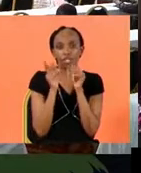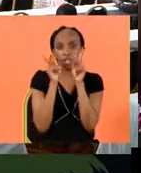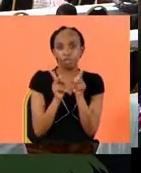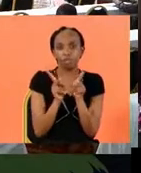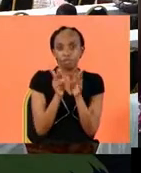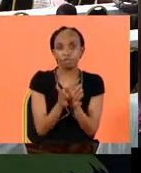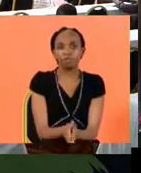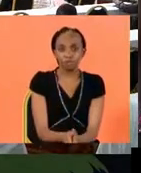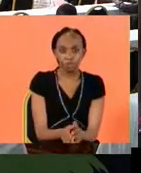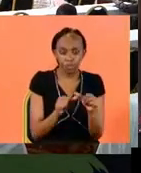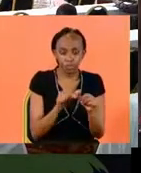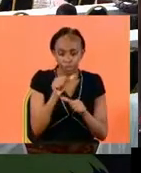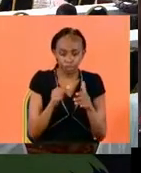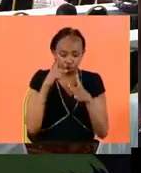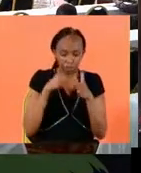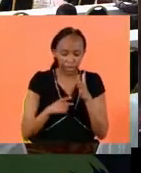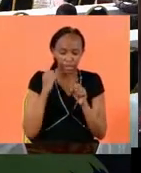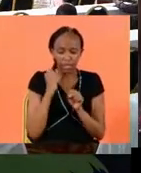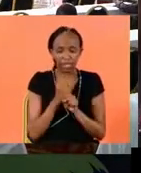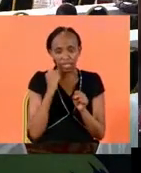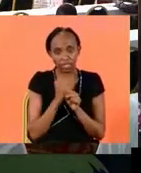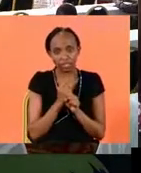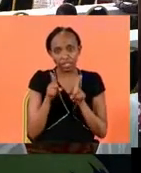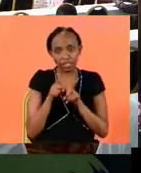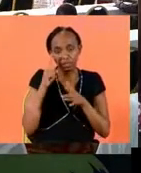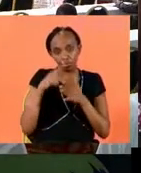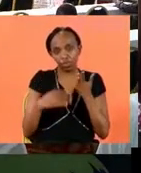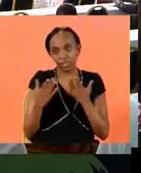people regarding what is being done,